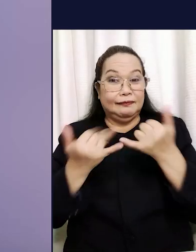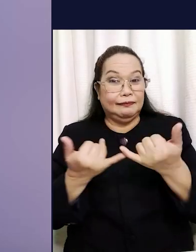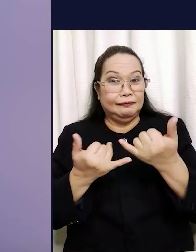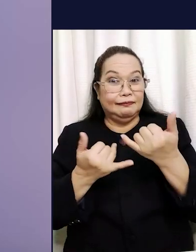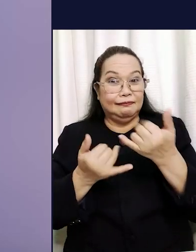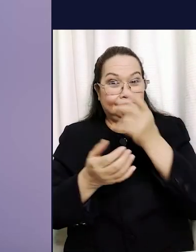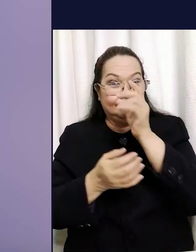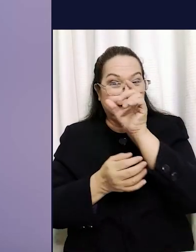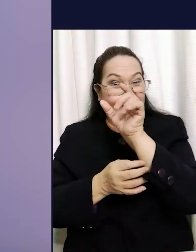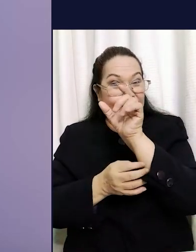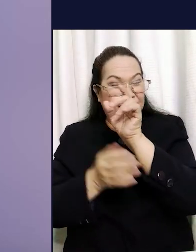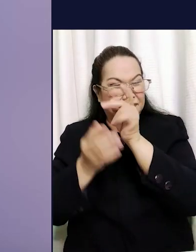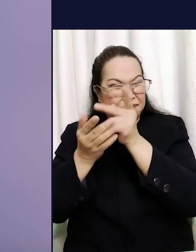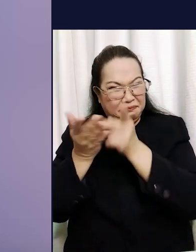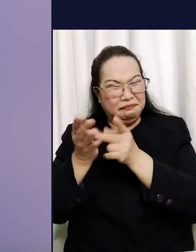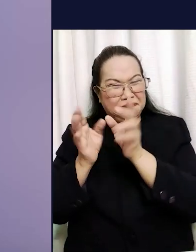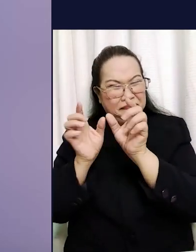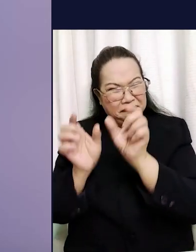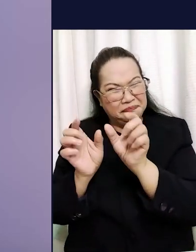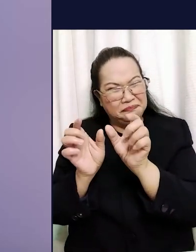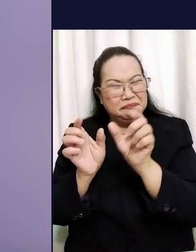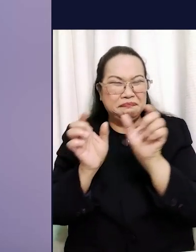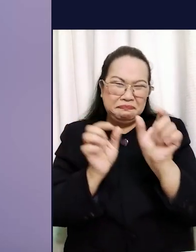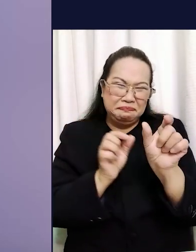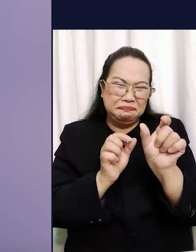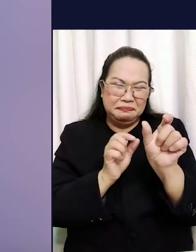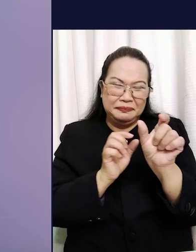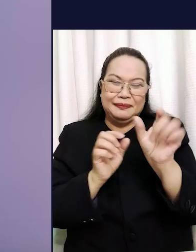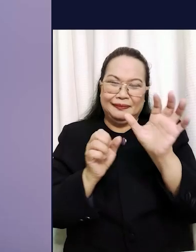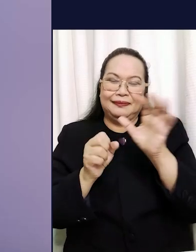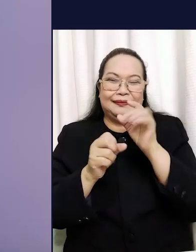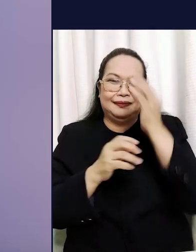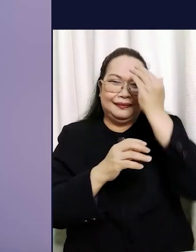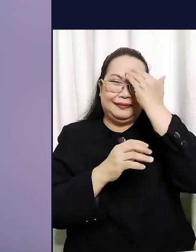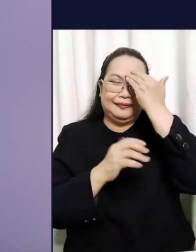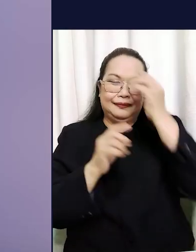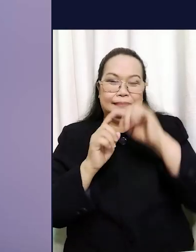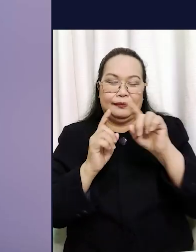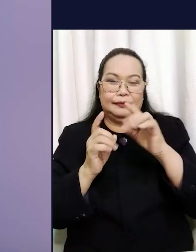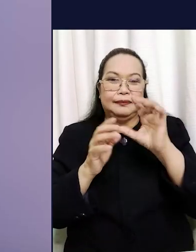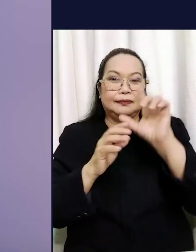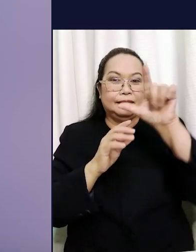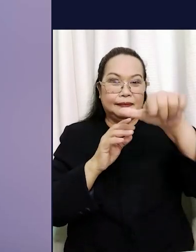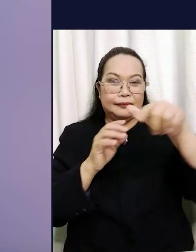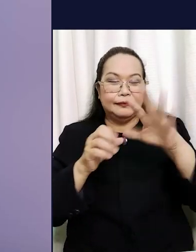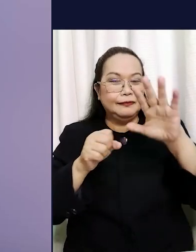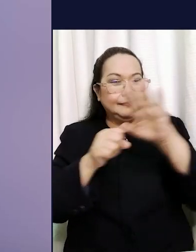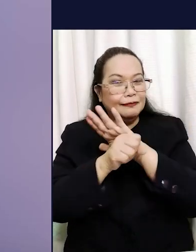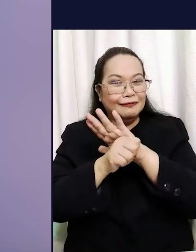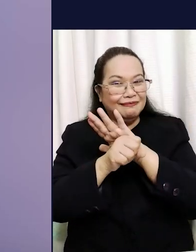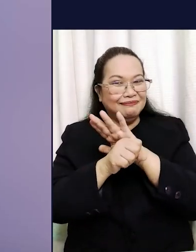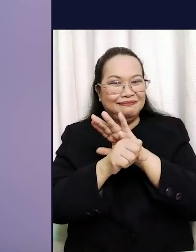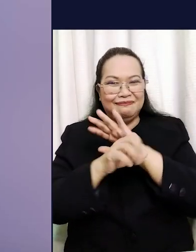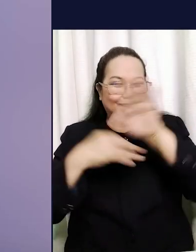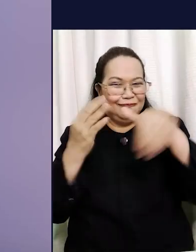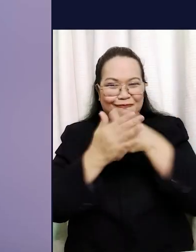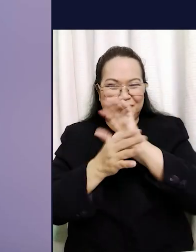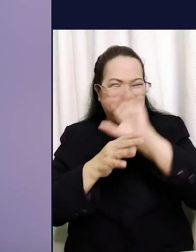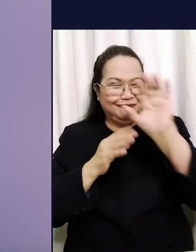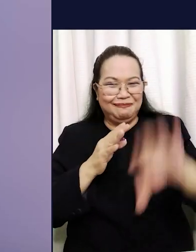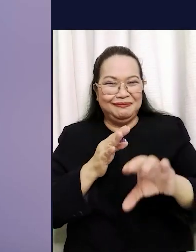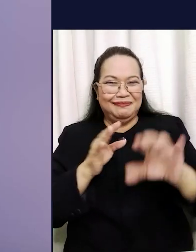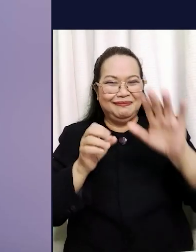we see in a mirror dimly. That is really yung kanilang pananaw, yung kanilang pagtingin. Pero si